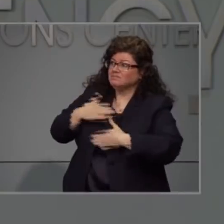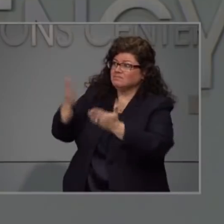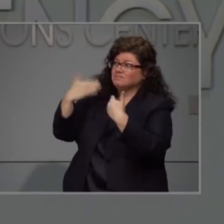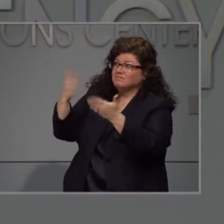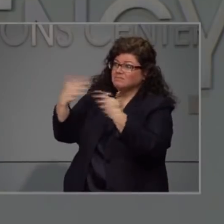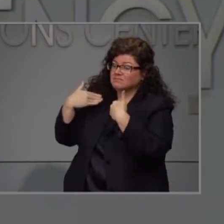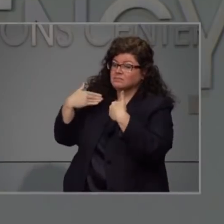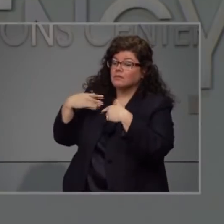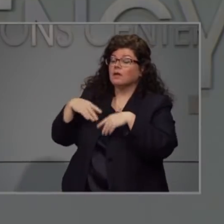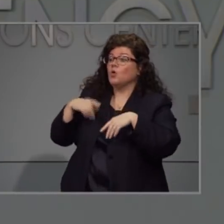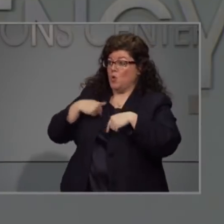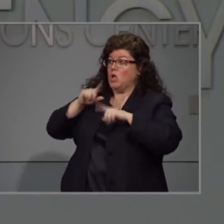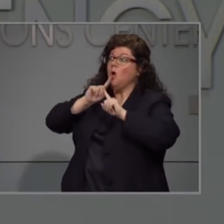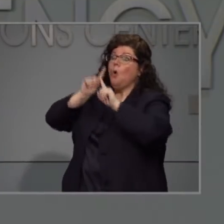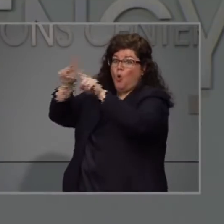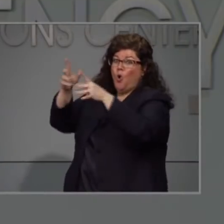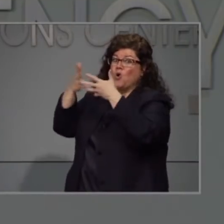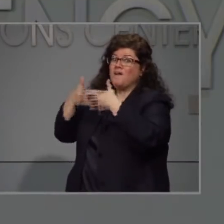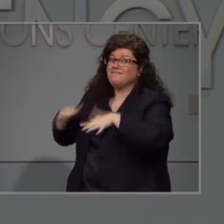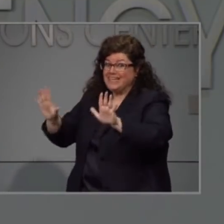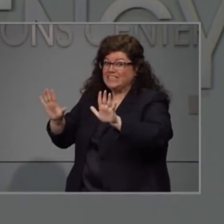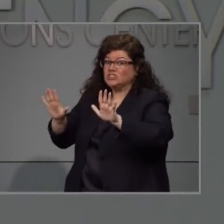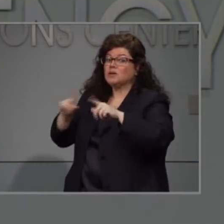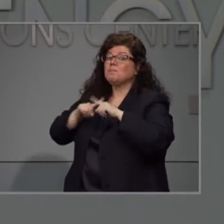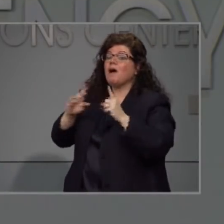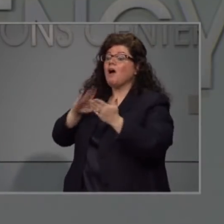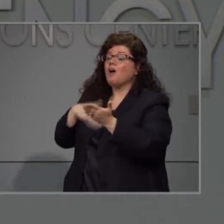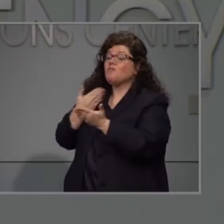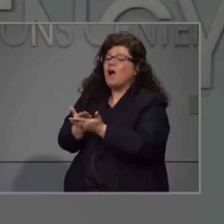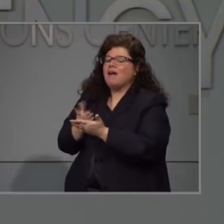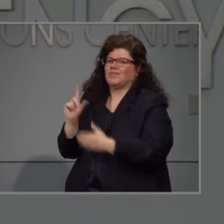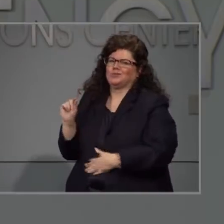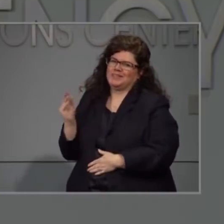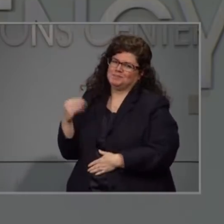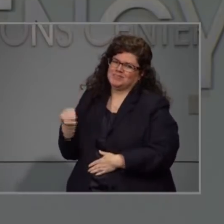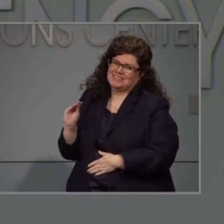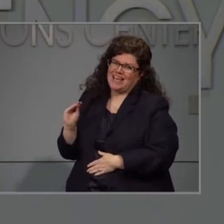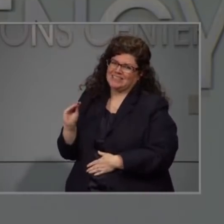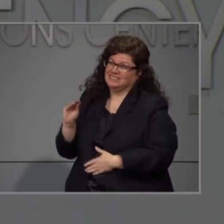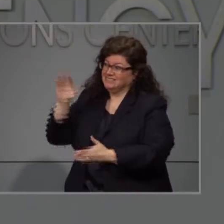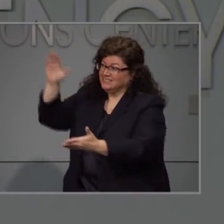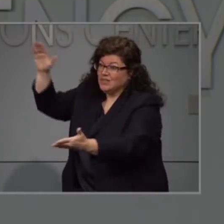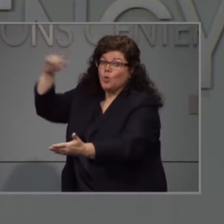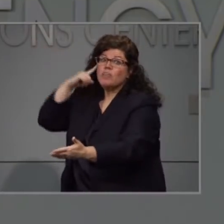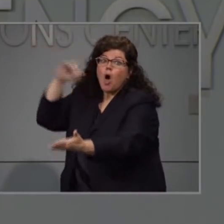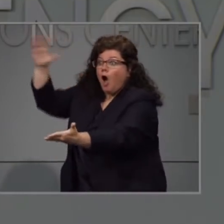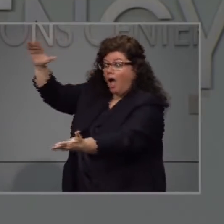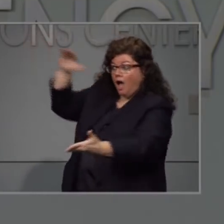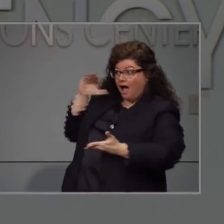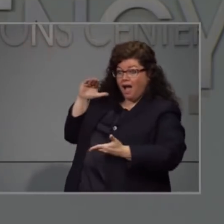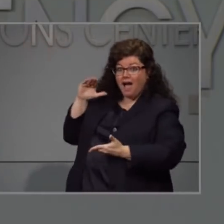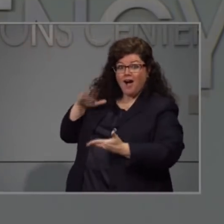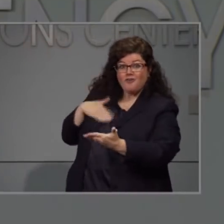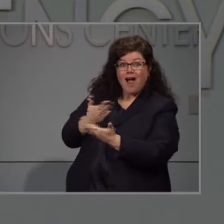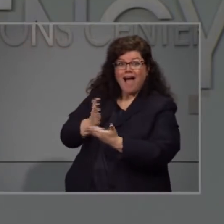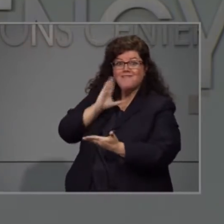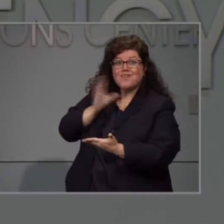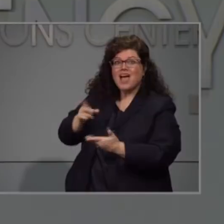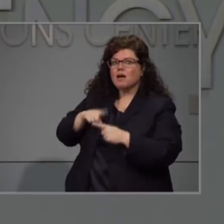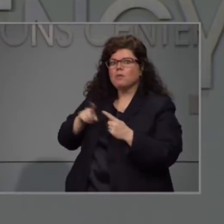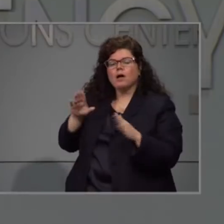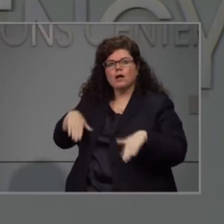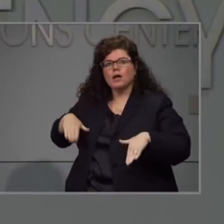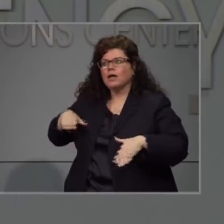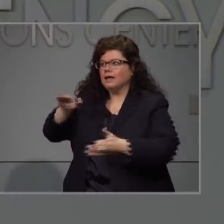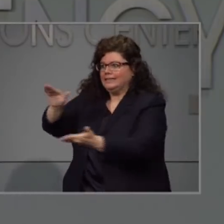a fraction of that. I think 20% of what we had hoped would come from the federal government has been here to date, but that